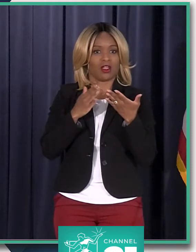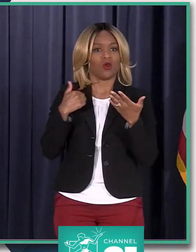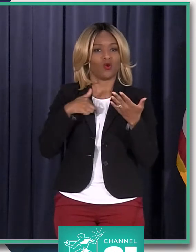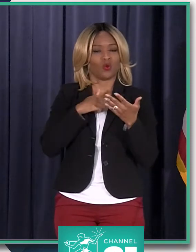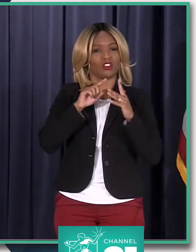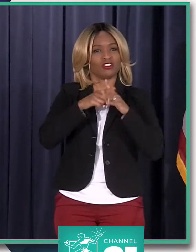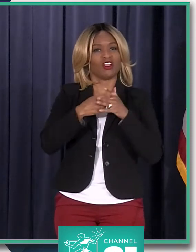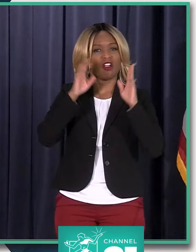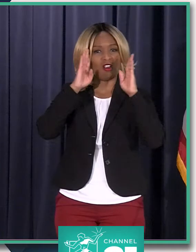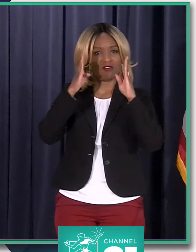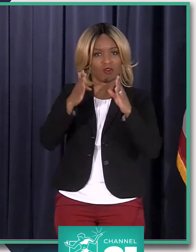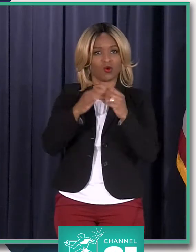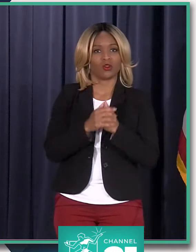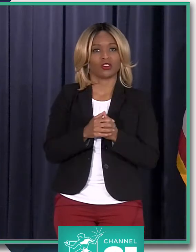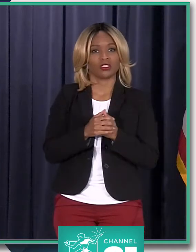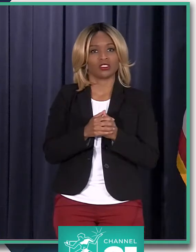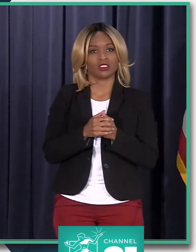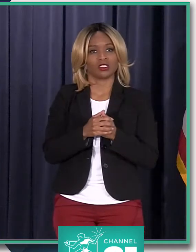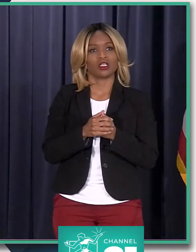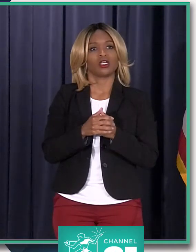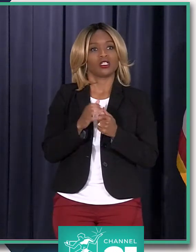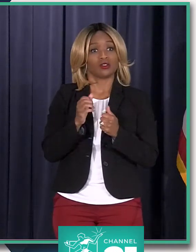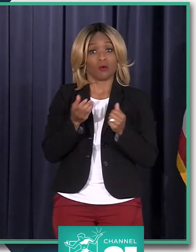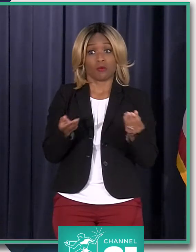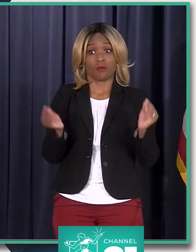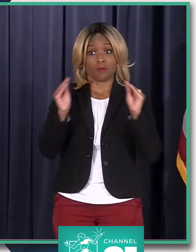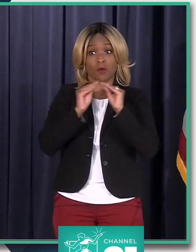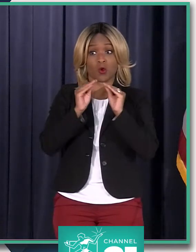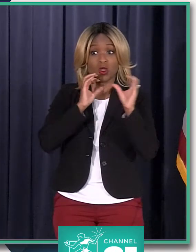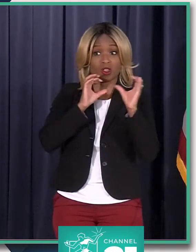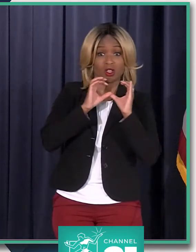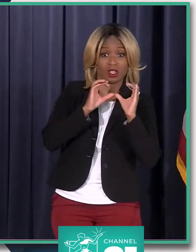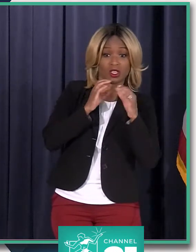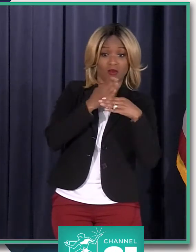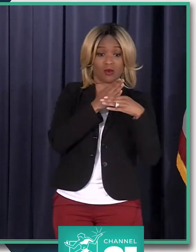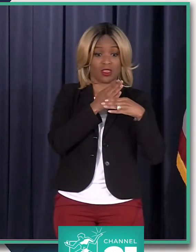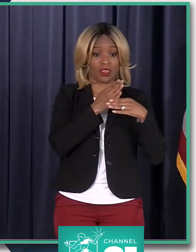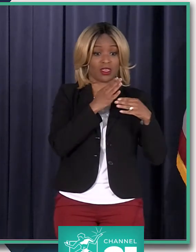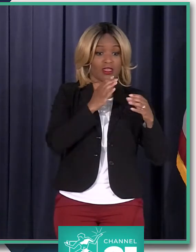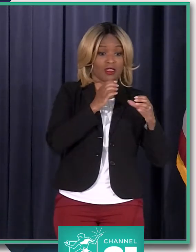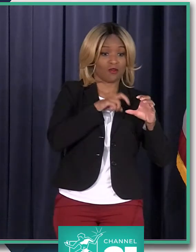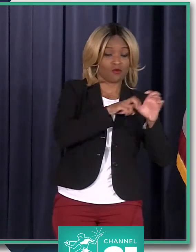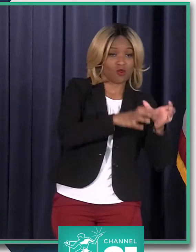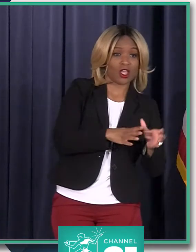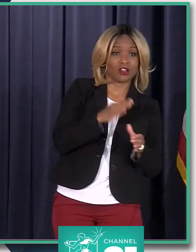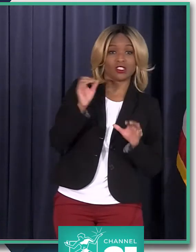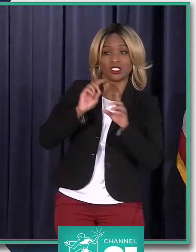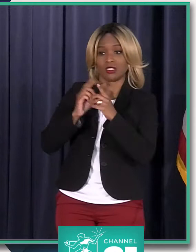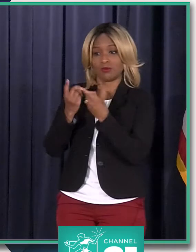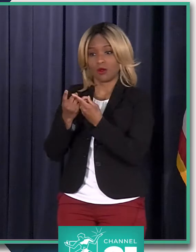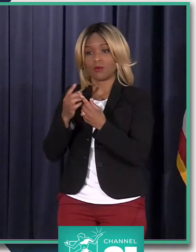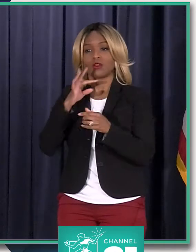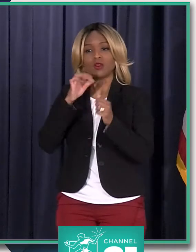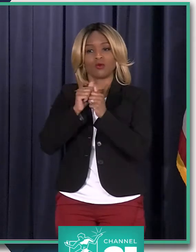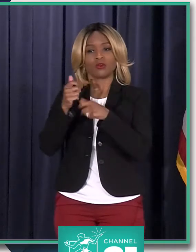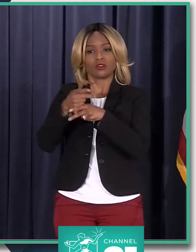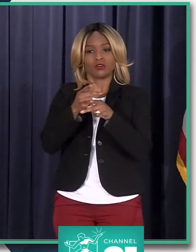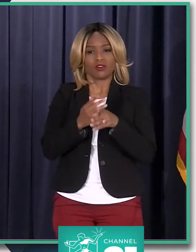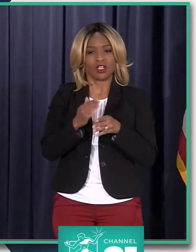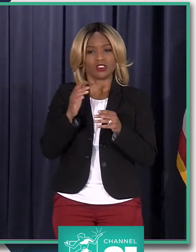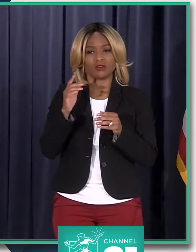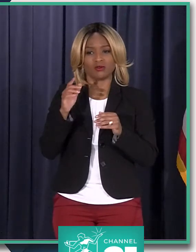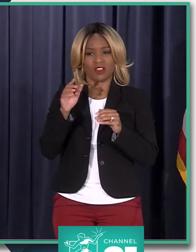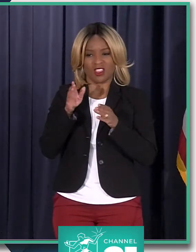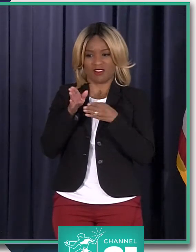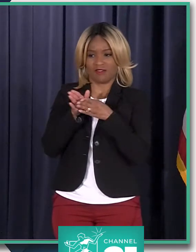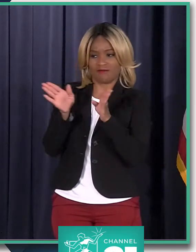focusing on, and I put it here. We increased communication between the passengers and the department, and we talked to the road supervisors and redid their scope as